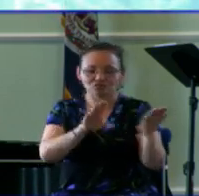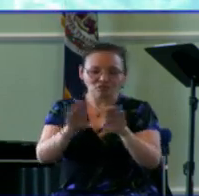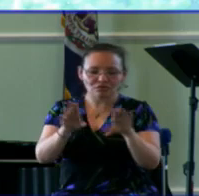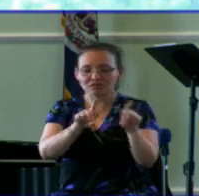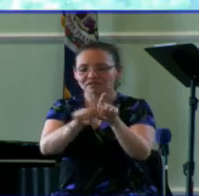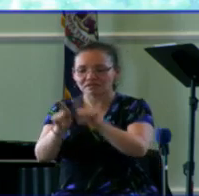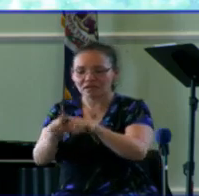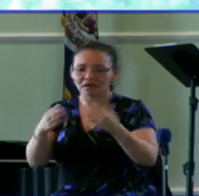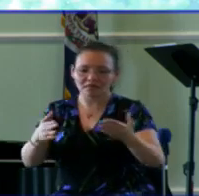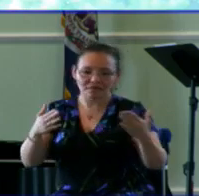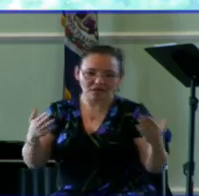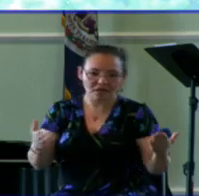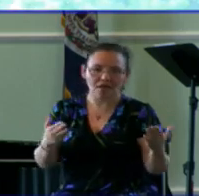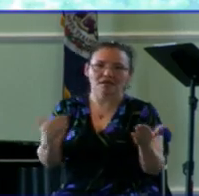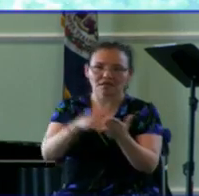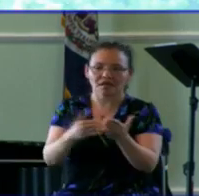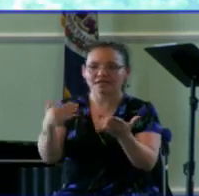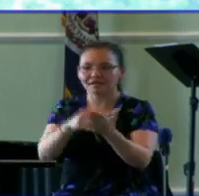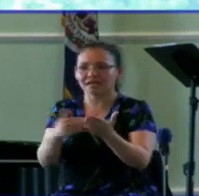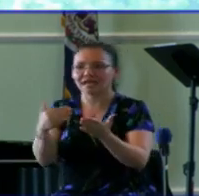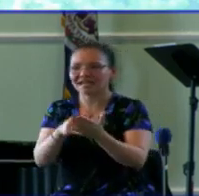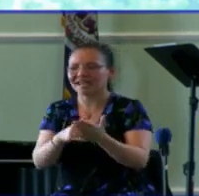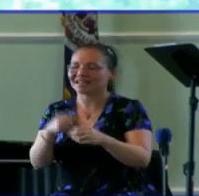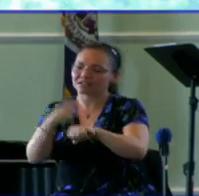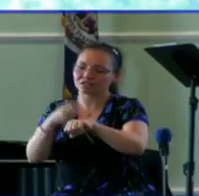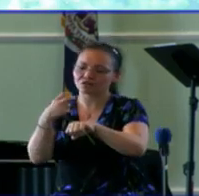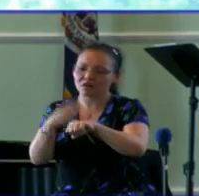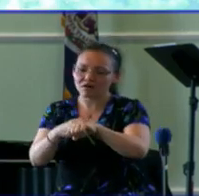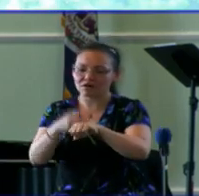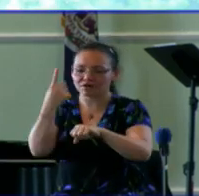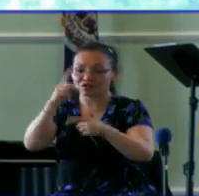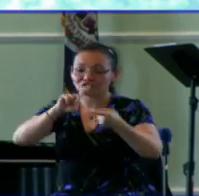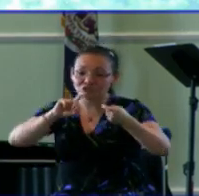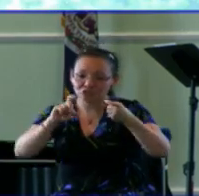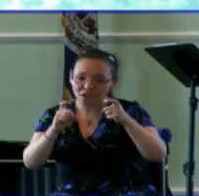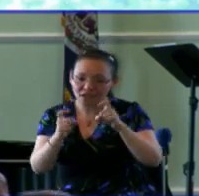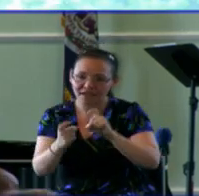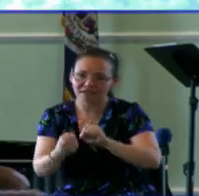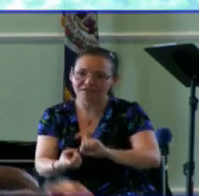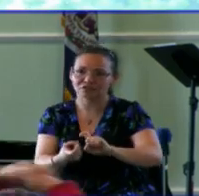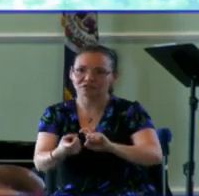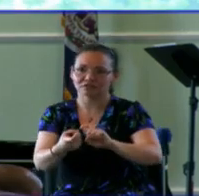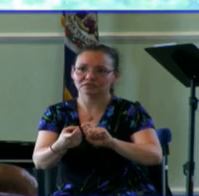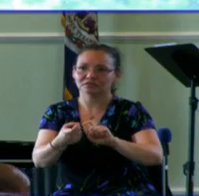sometimes it's difficult to what? To change, right?